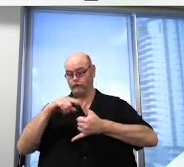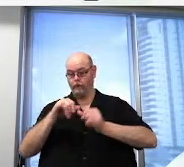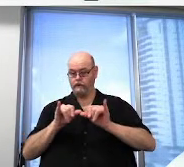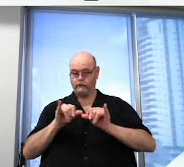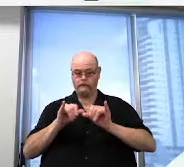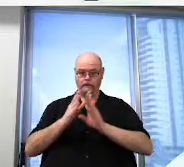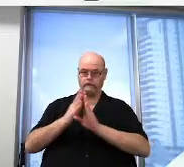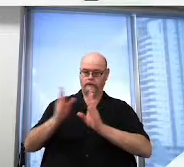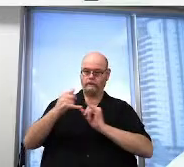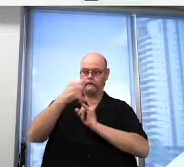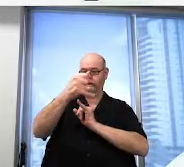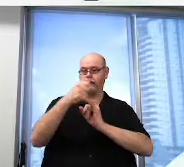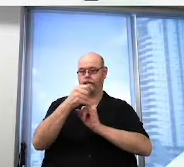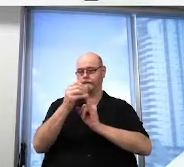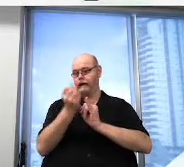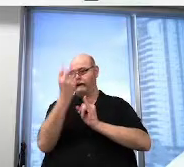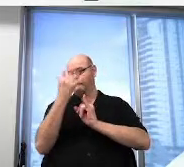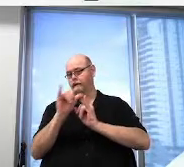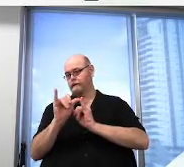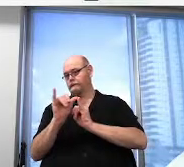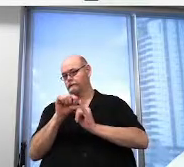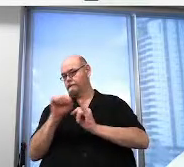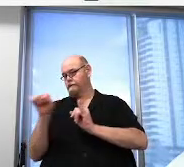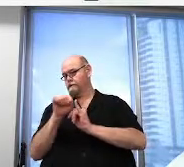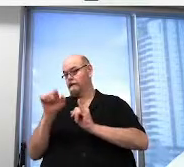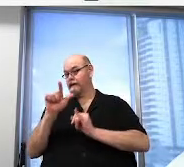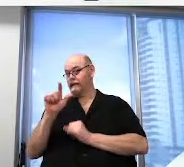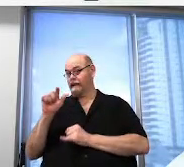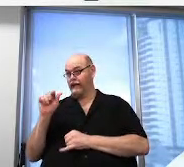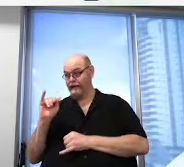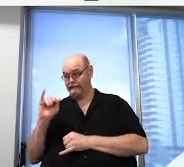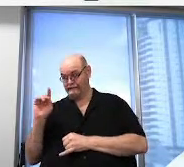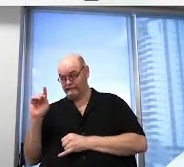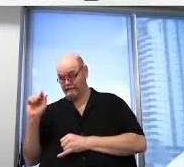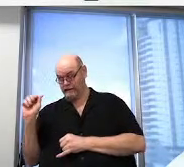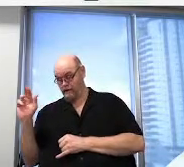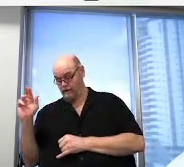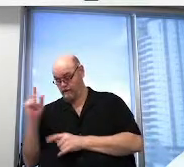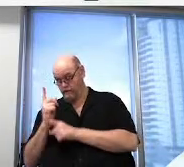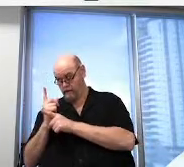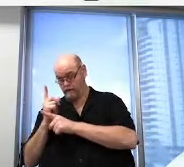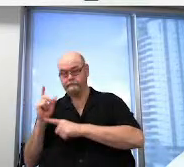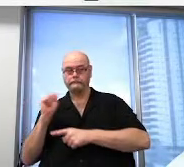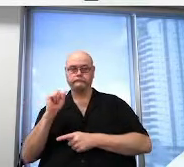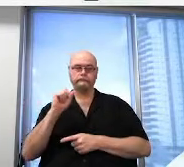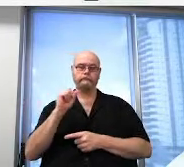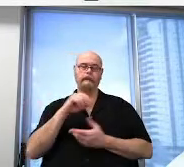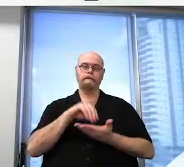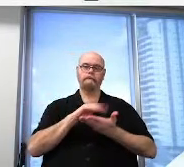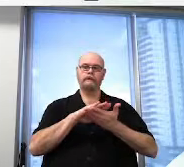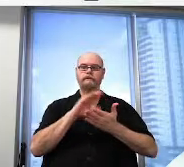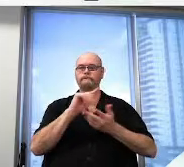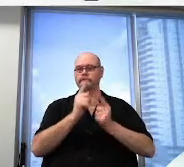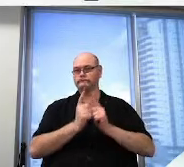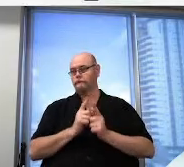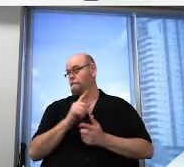clearances and things like that. LIDAR. I just want to make sure it's in the transcript. Correct. Okay. Yes. So I continue.